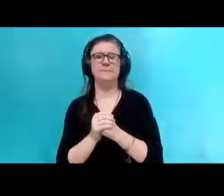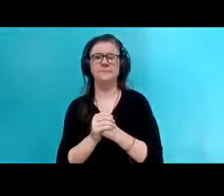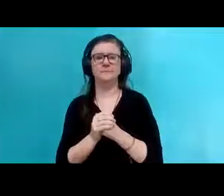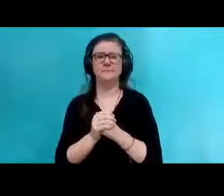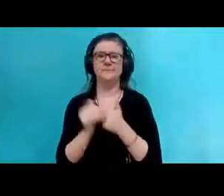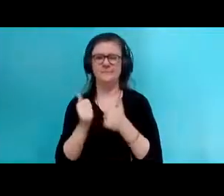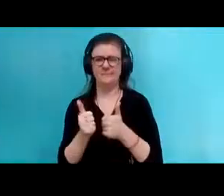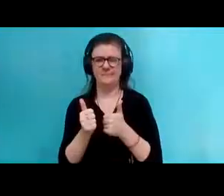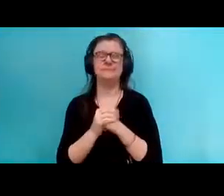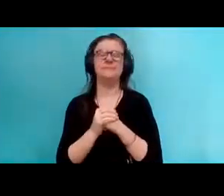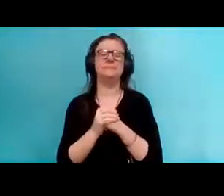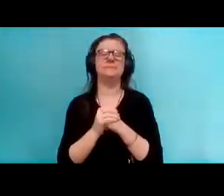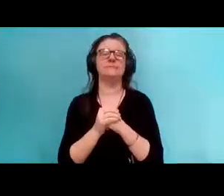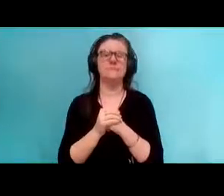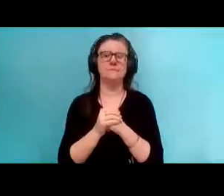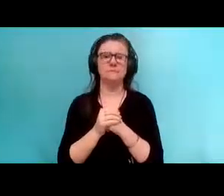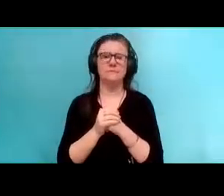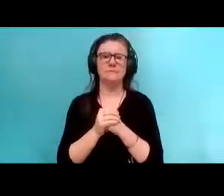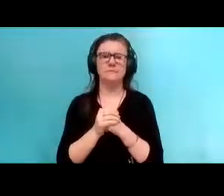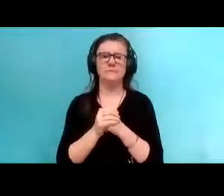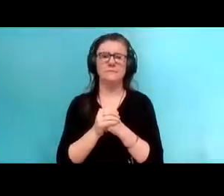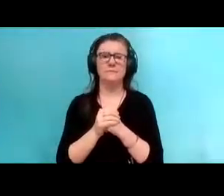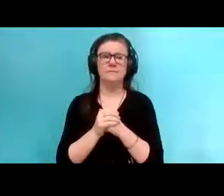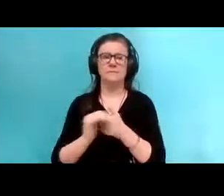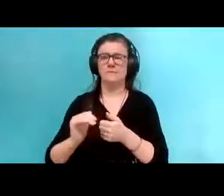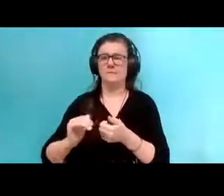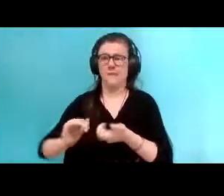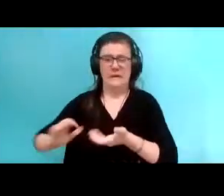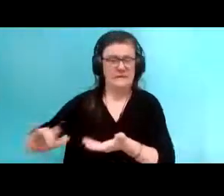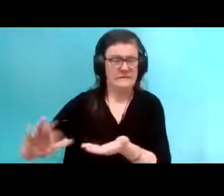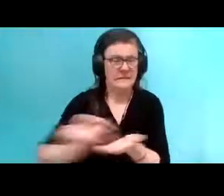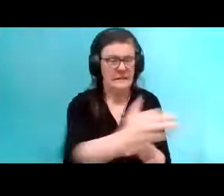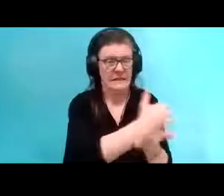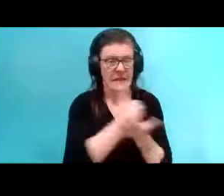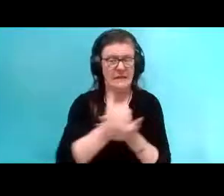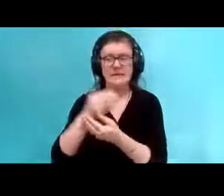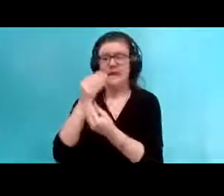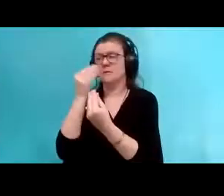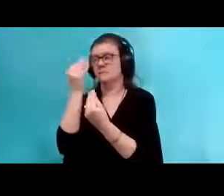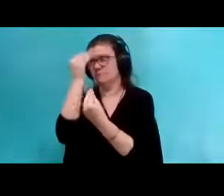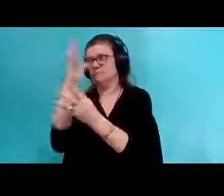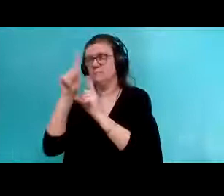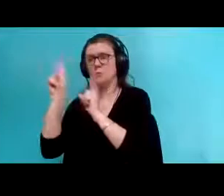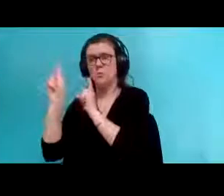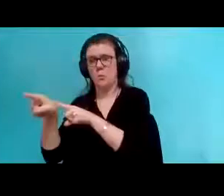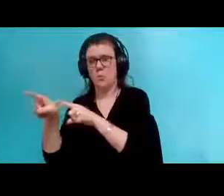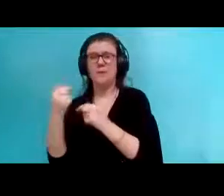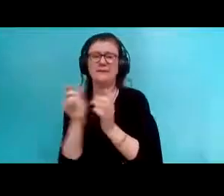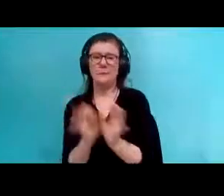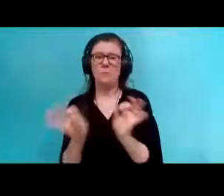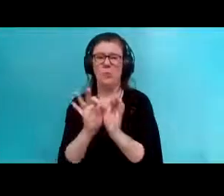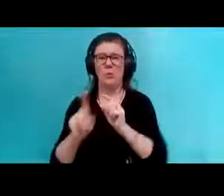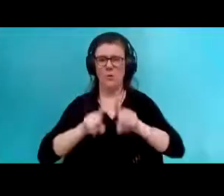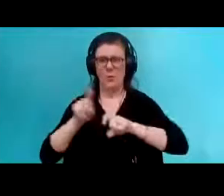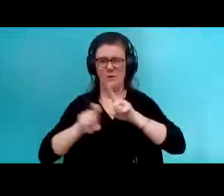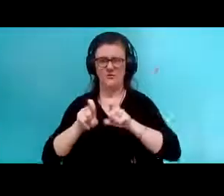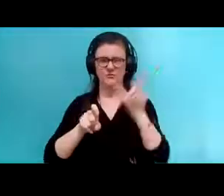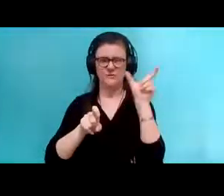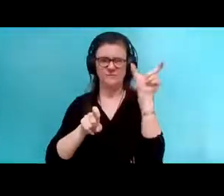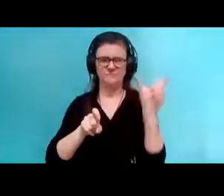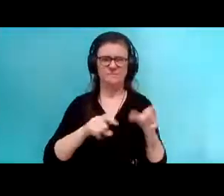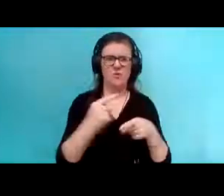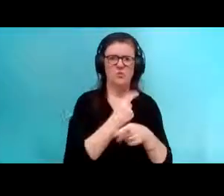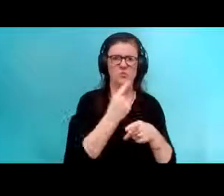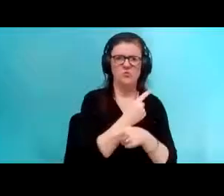Thank you. In order to collect and report on older people with disability, we included the following key questions. Regarding our regular rapid